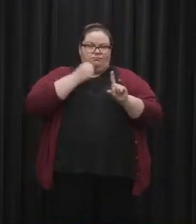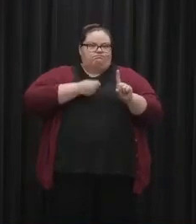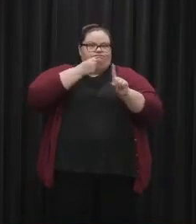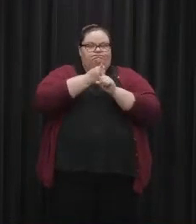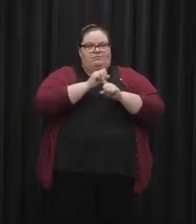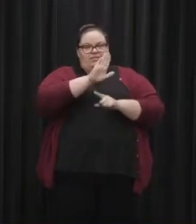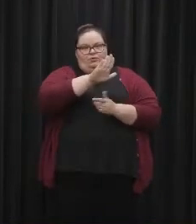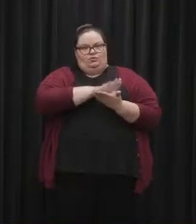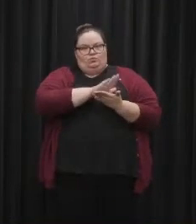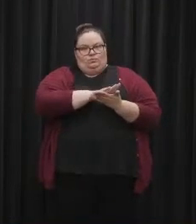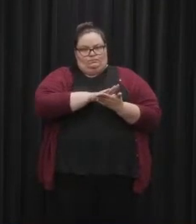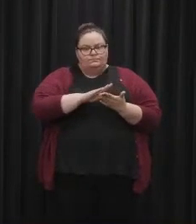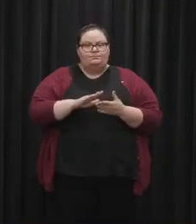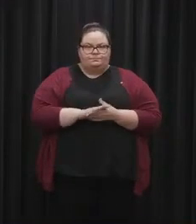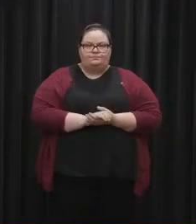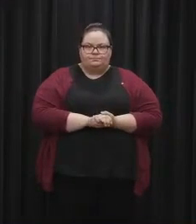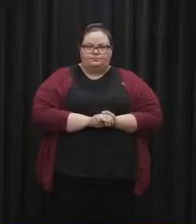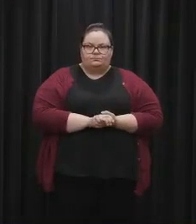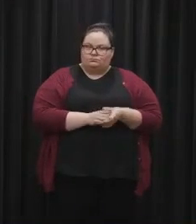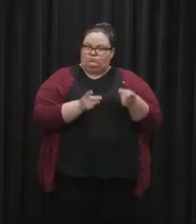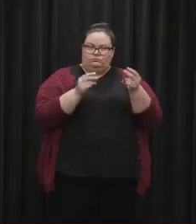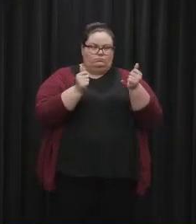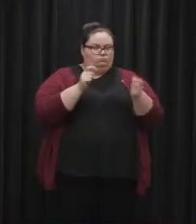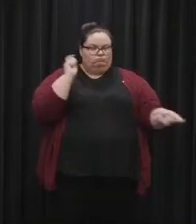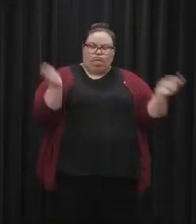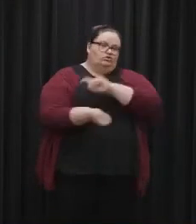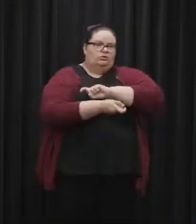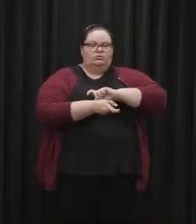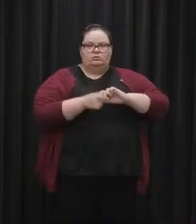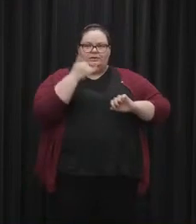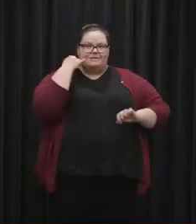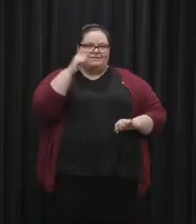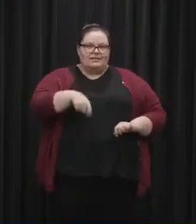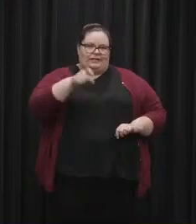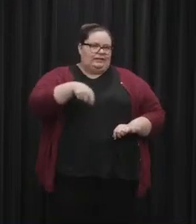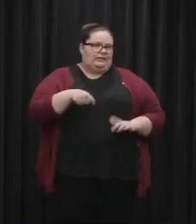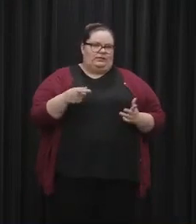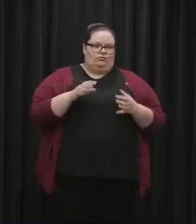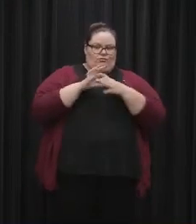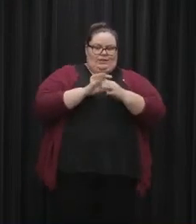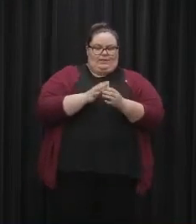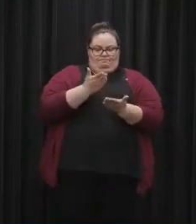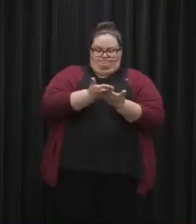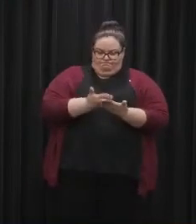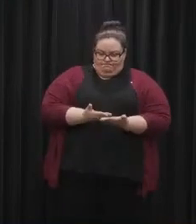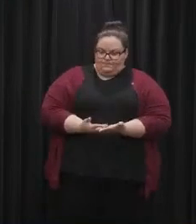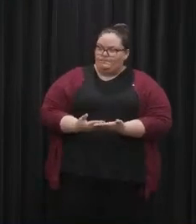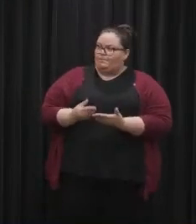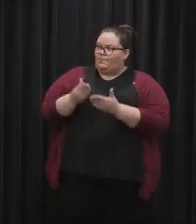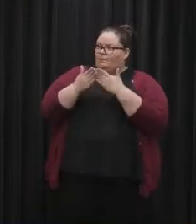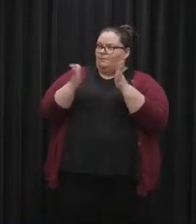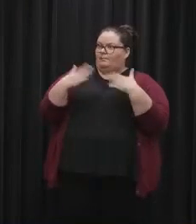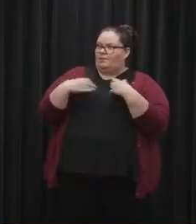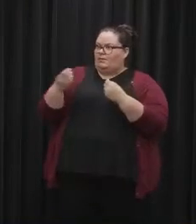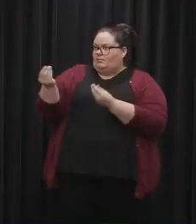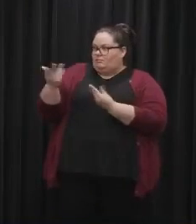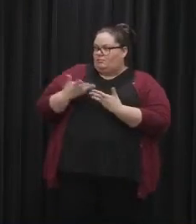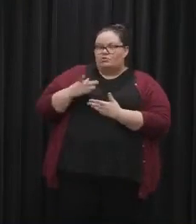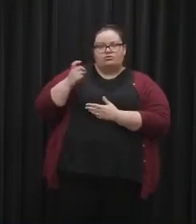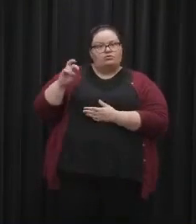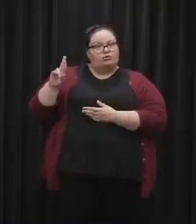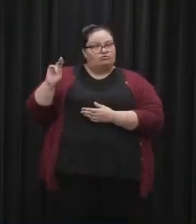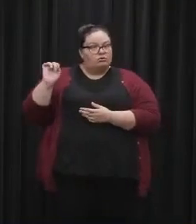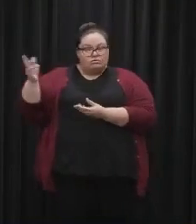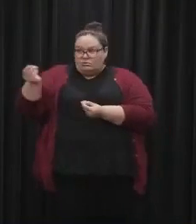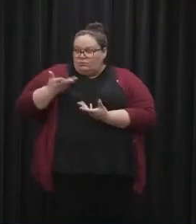school. And we'll be very quick to make changes on decisions if those are required based on the evidence that we hear from public health or from Dr. Russell's